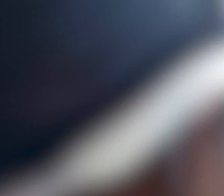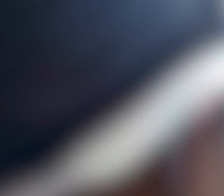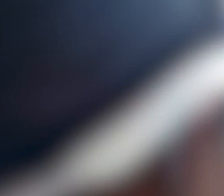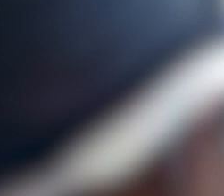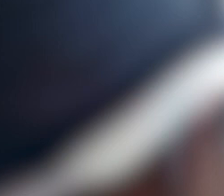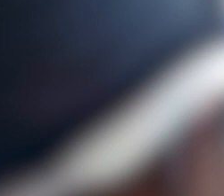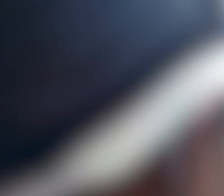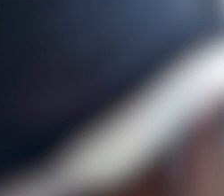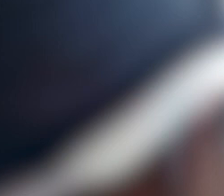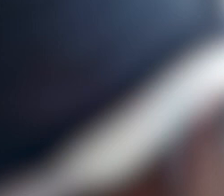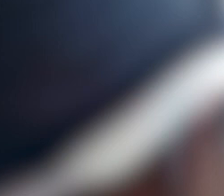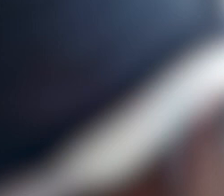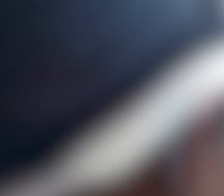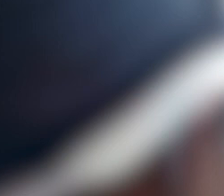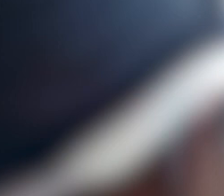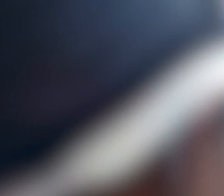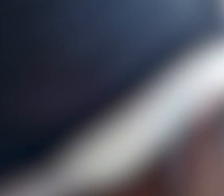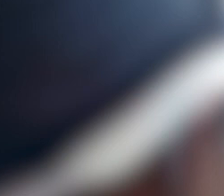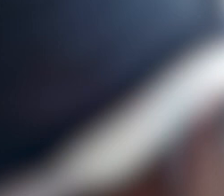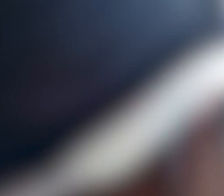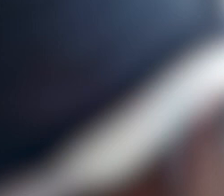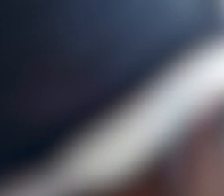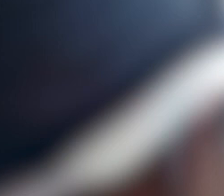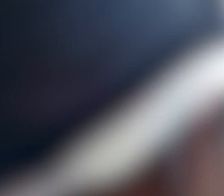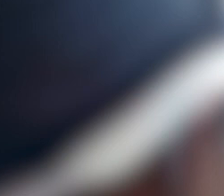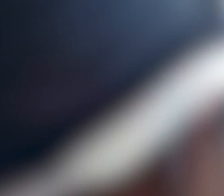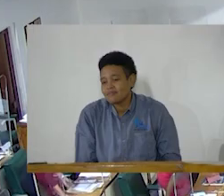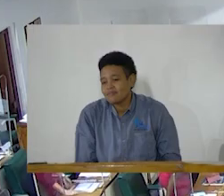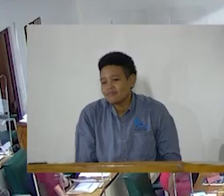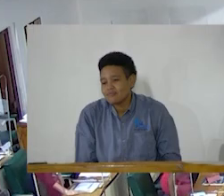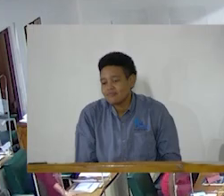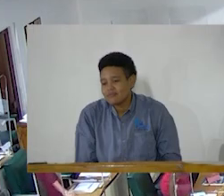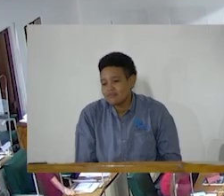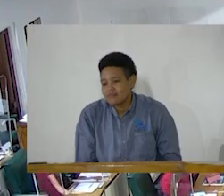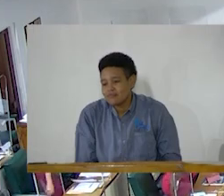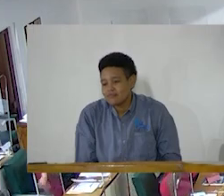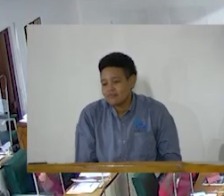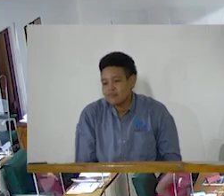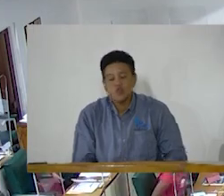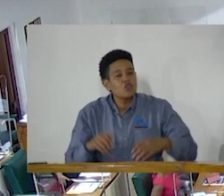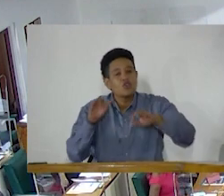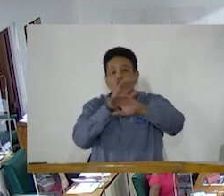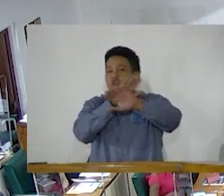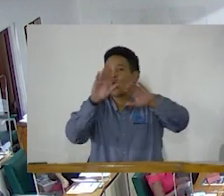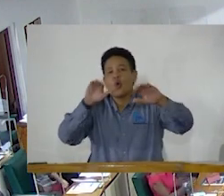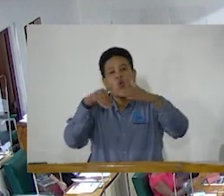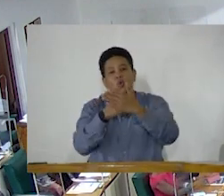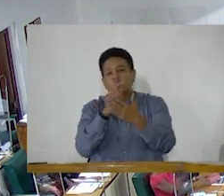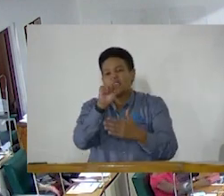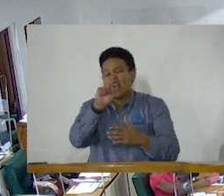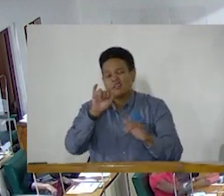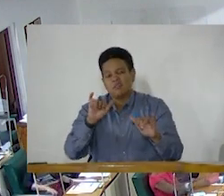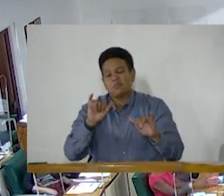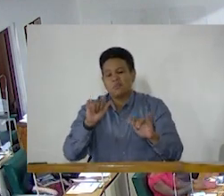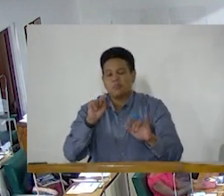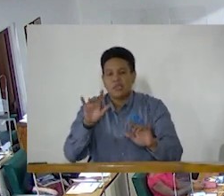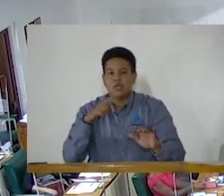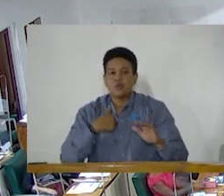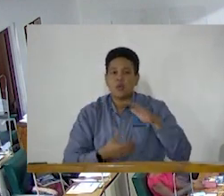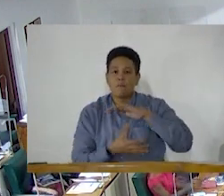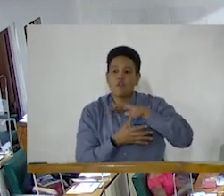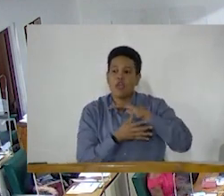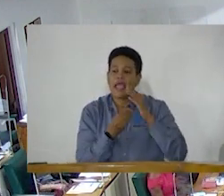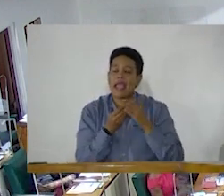in areas such as age, sex, religion, and education. He says the main data collection phase is expected to last to